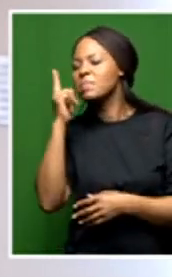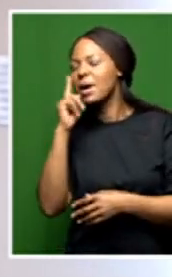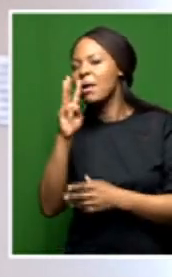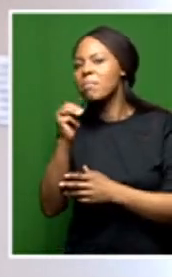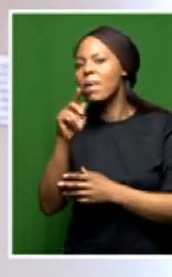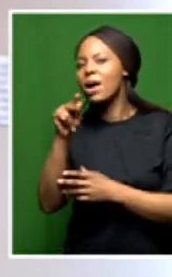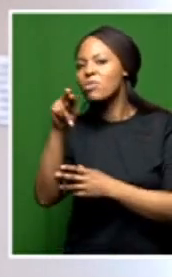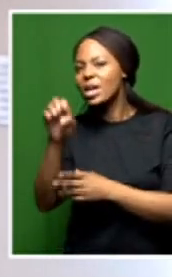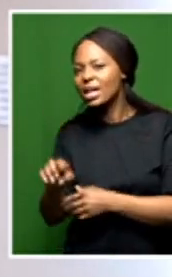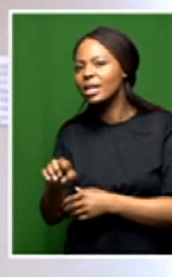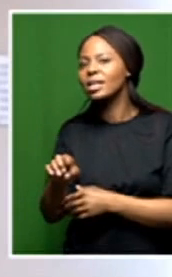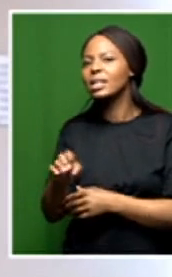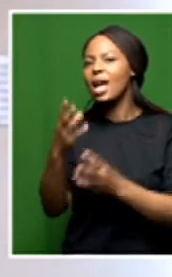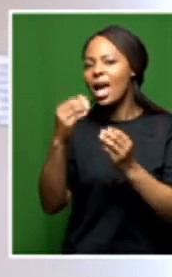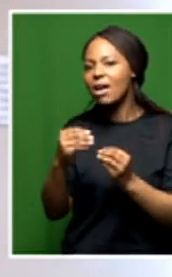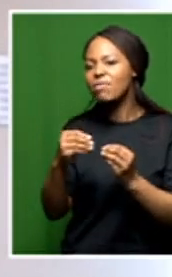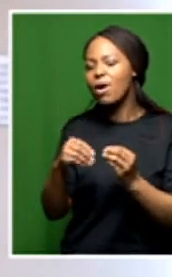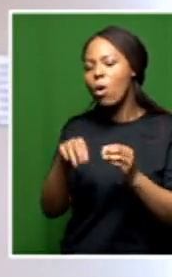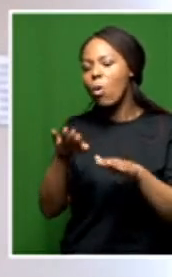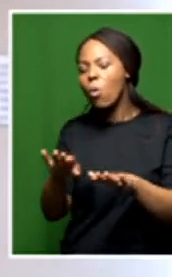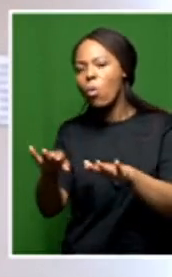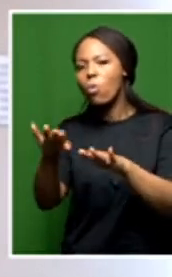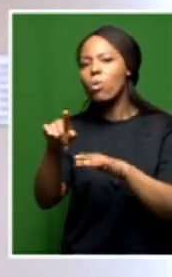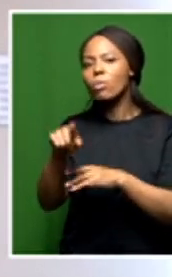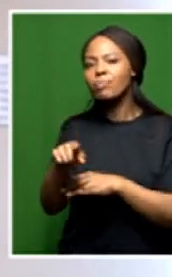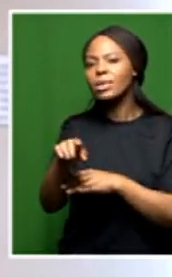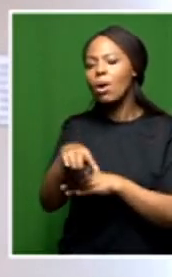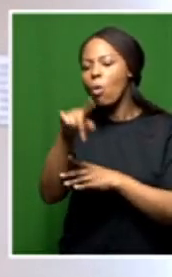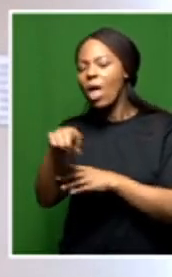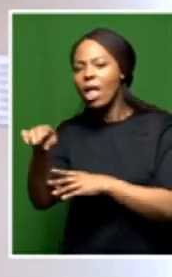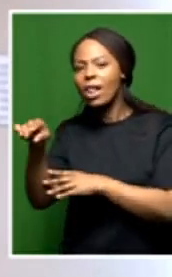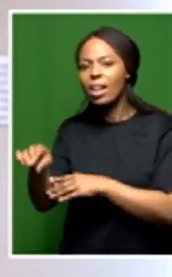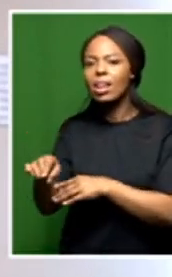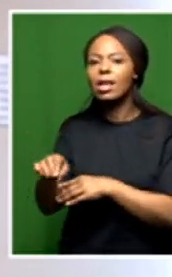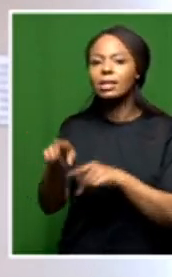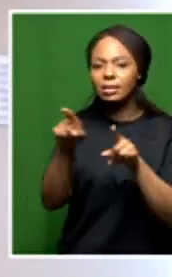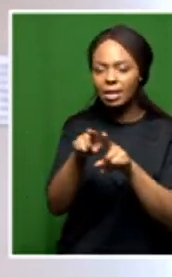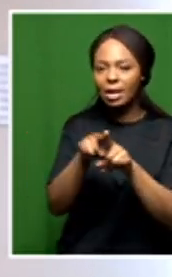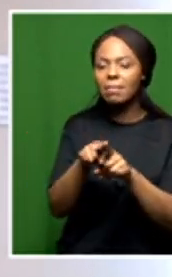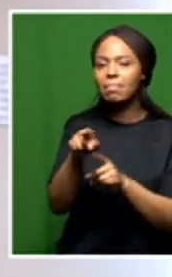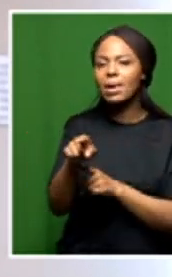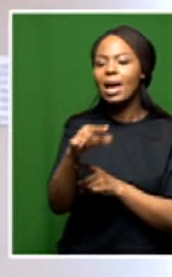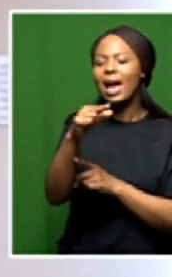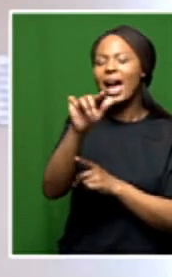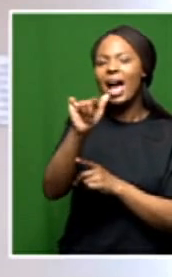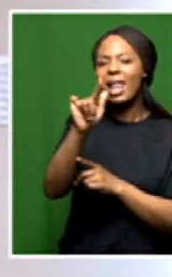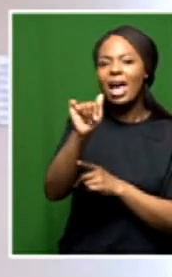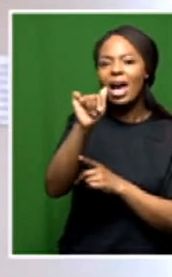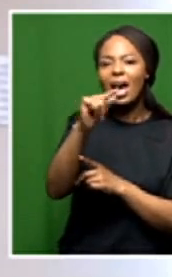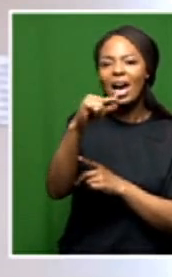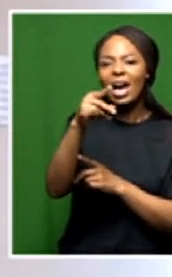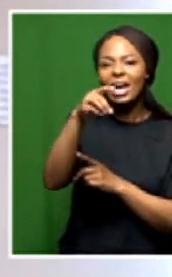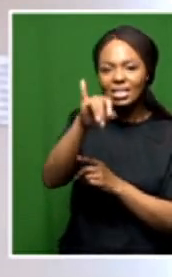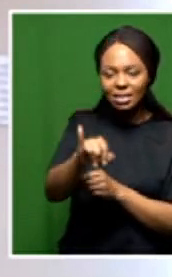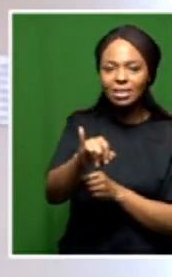the whales and see penguins. So if you go to Boulders, it's the same thing. If you go to Galagadi National Park,